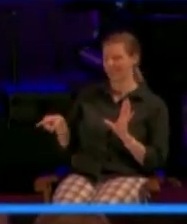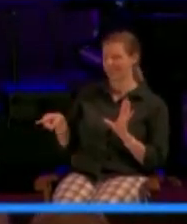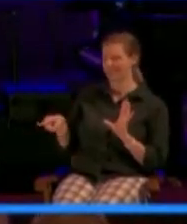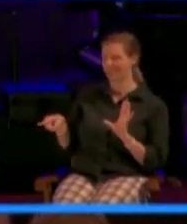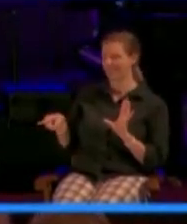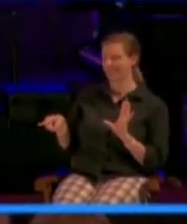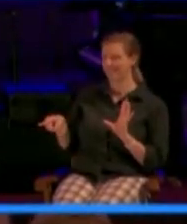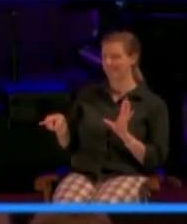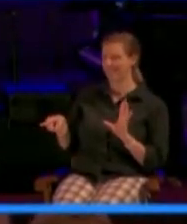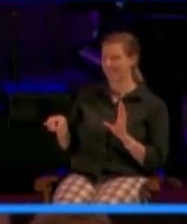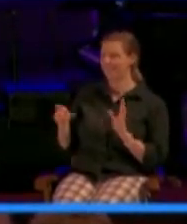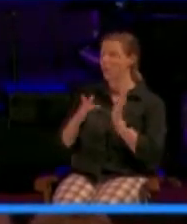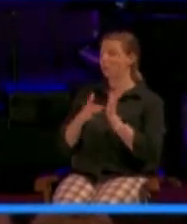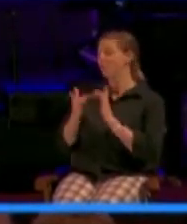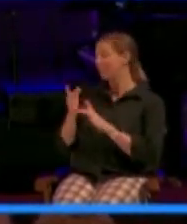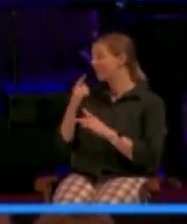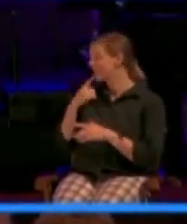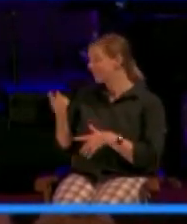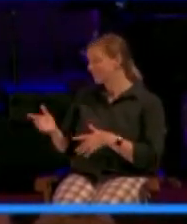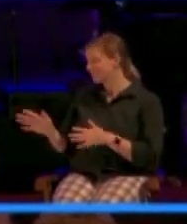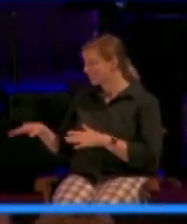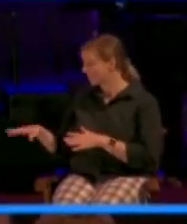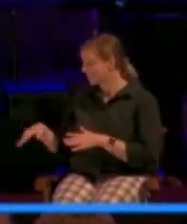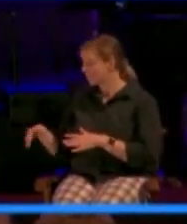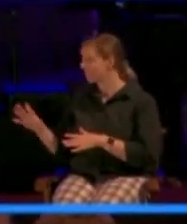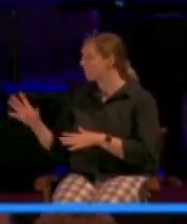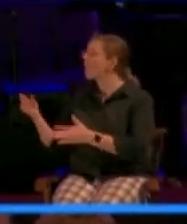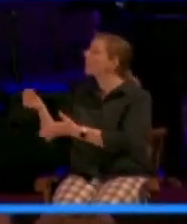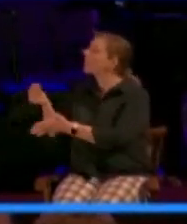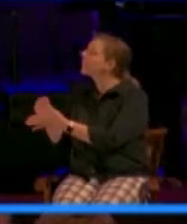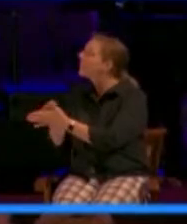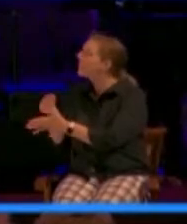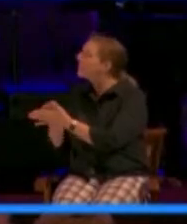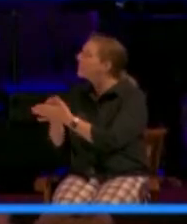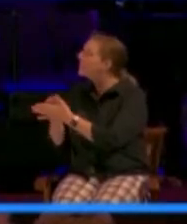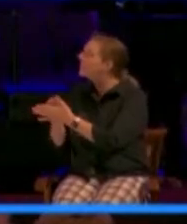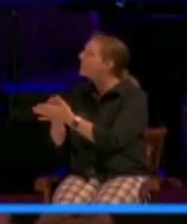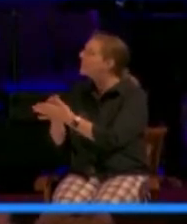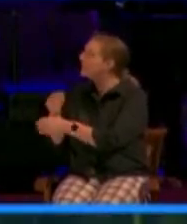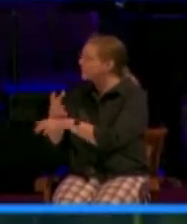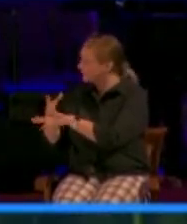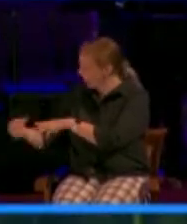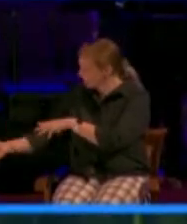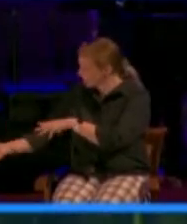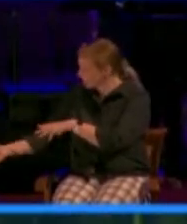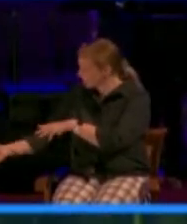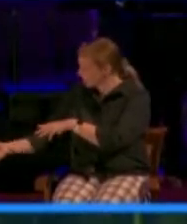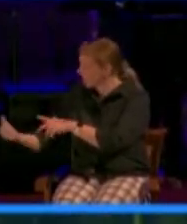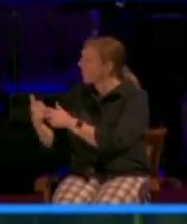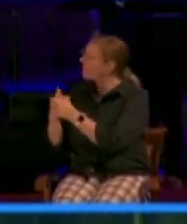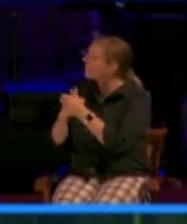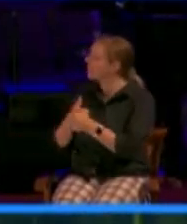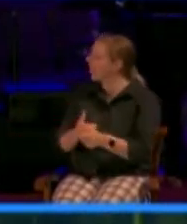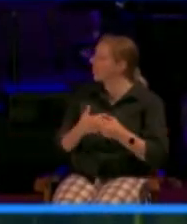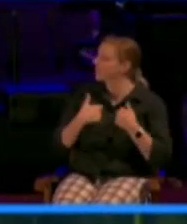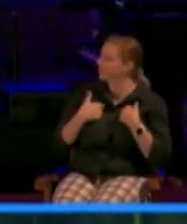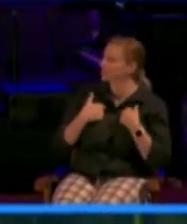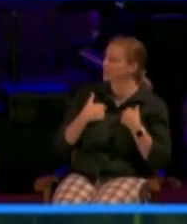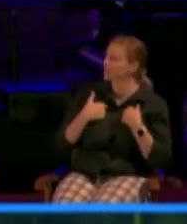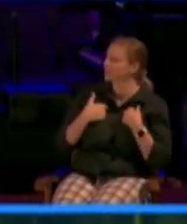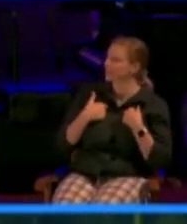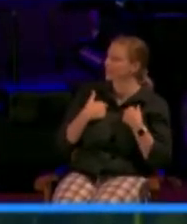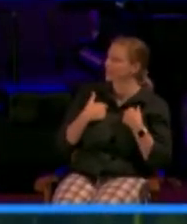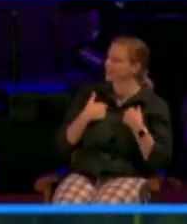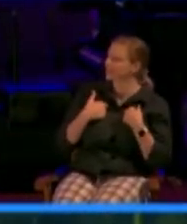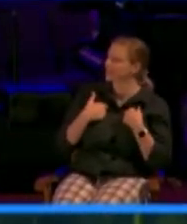sell everything and come and follow me. Now look at his response, verse 22. But he